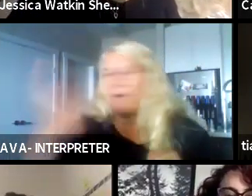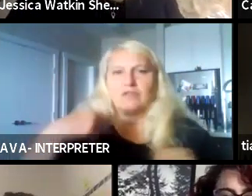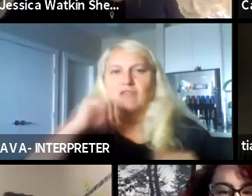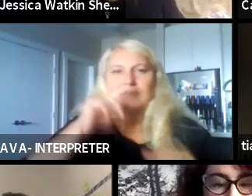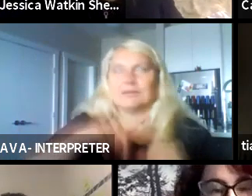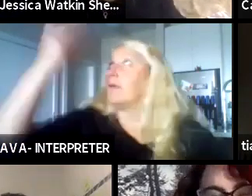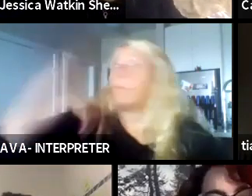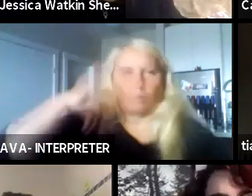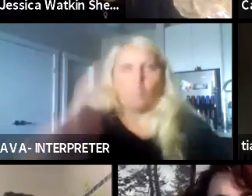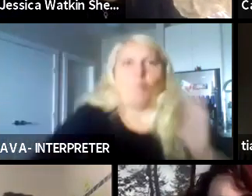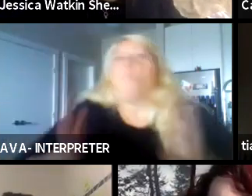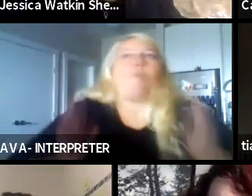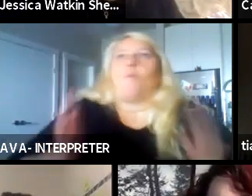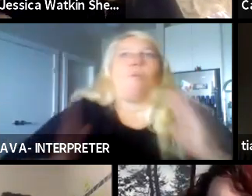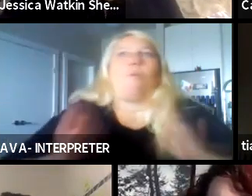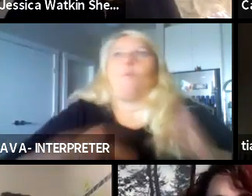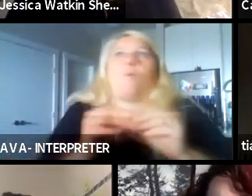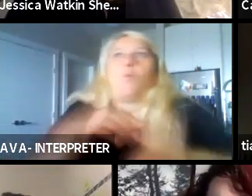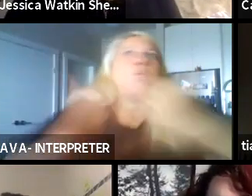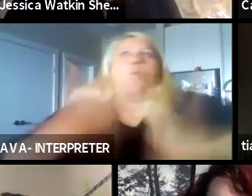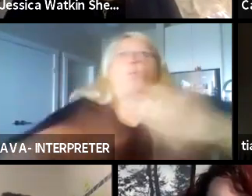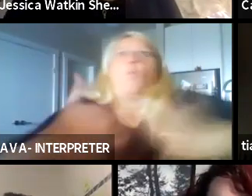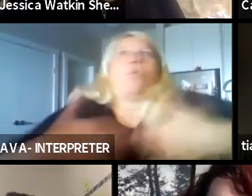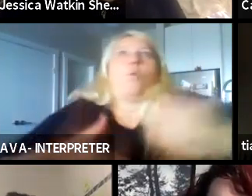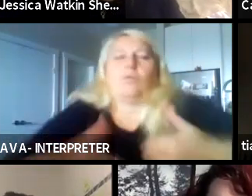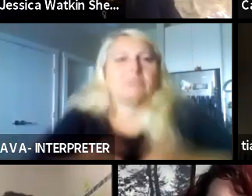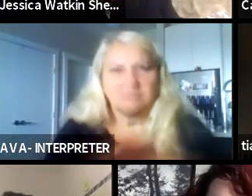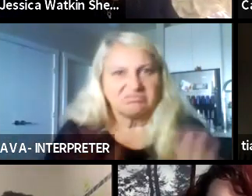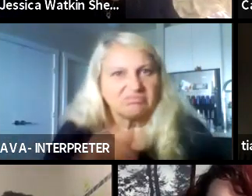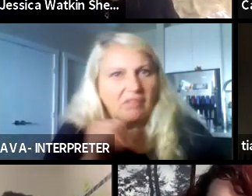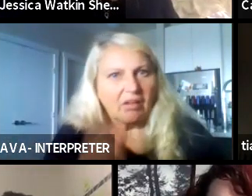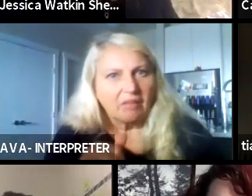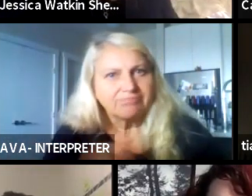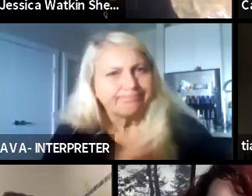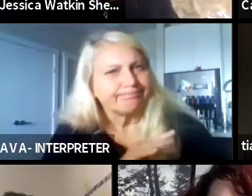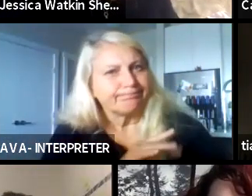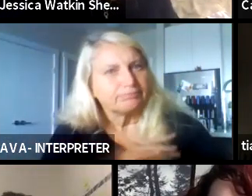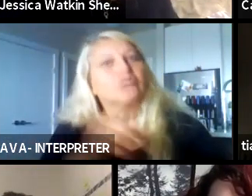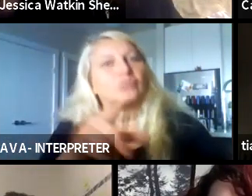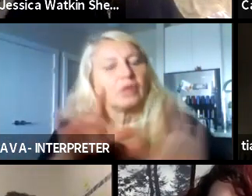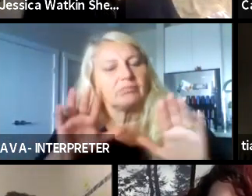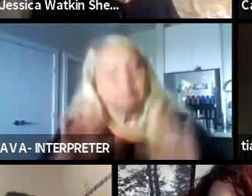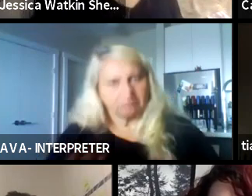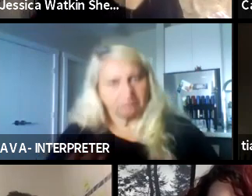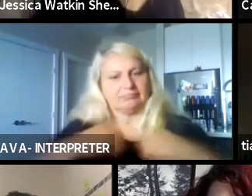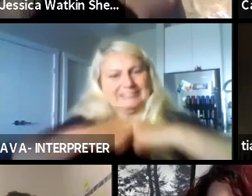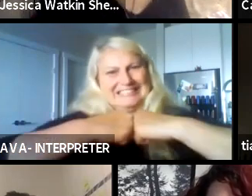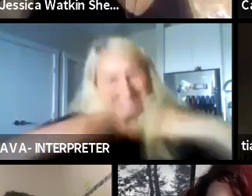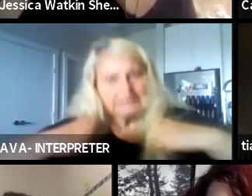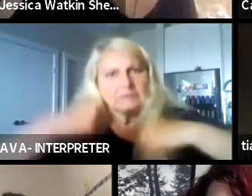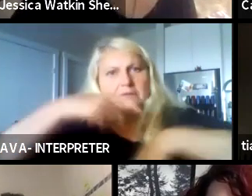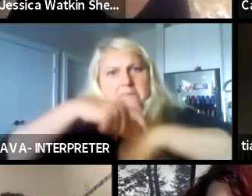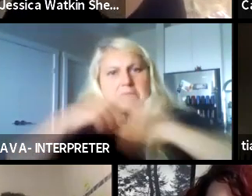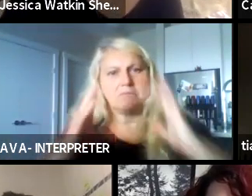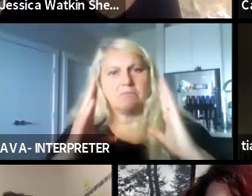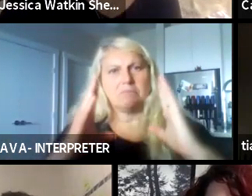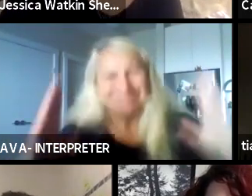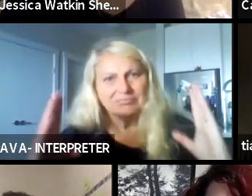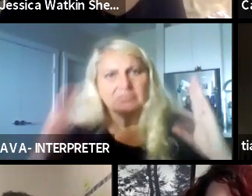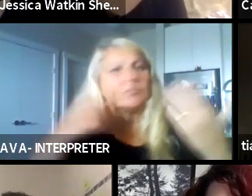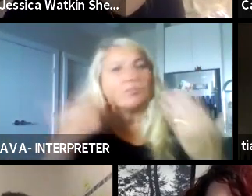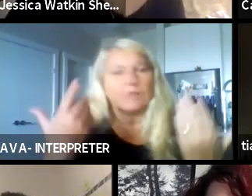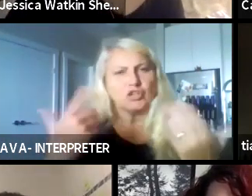and make the meaning really, really fast. I believe these responses spoke to Chase's second question, but I'm going to voice that question and